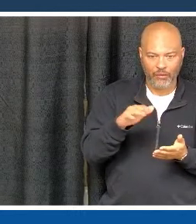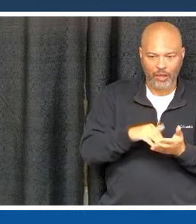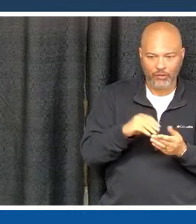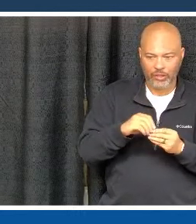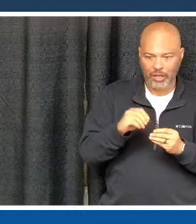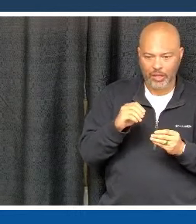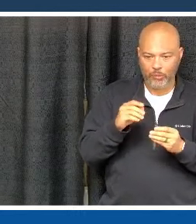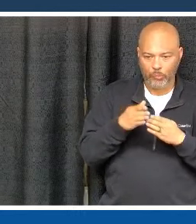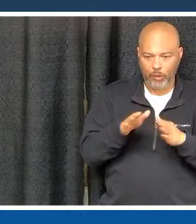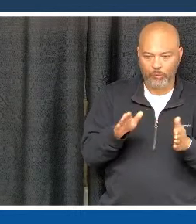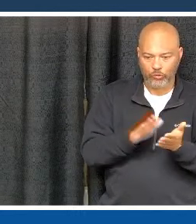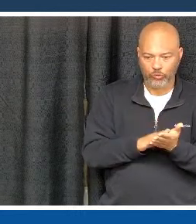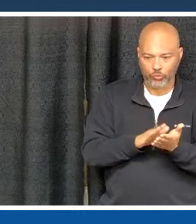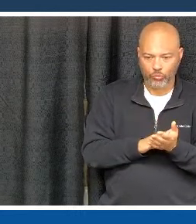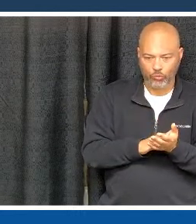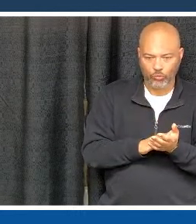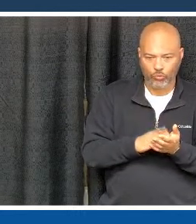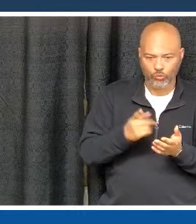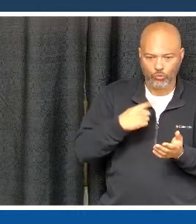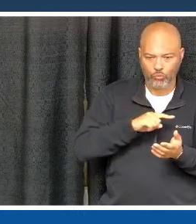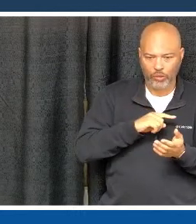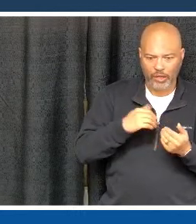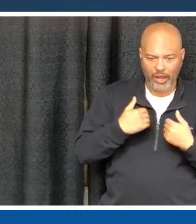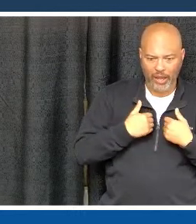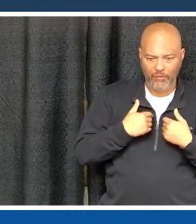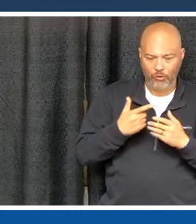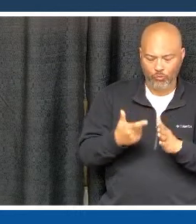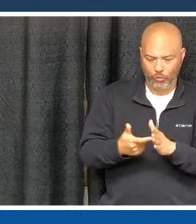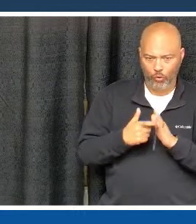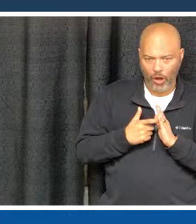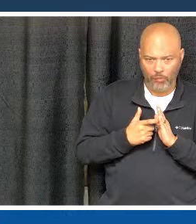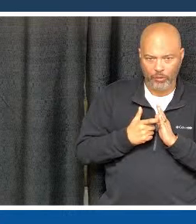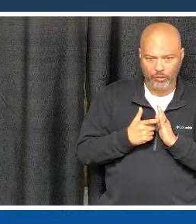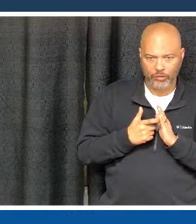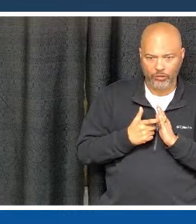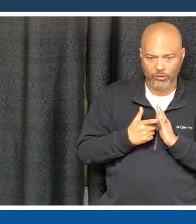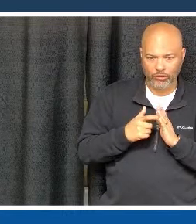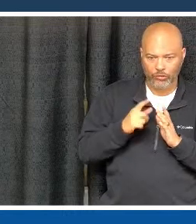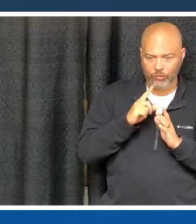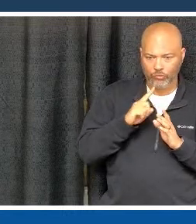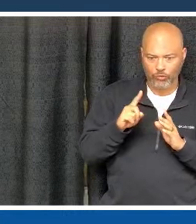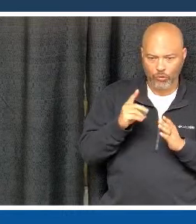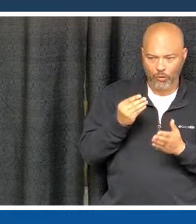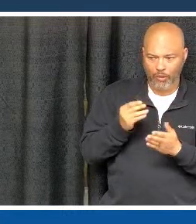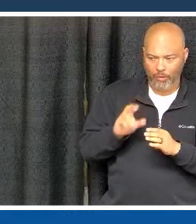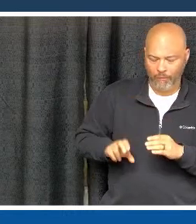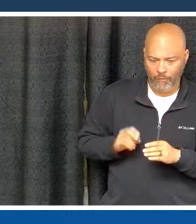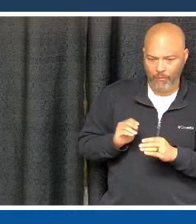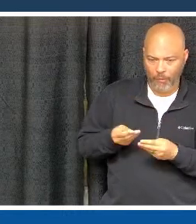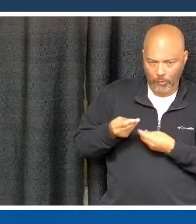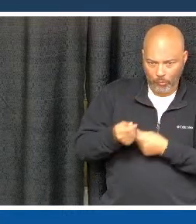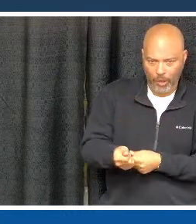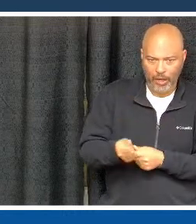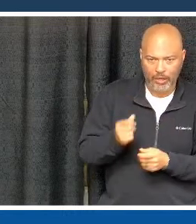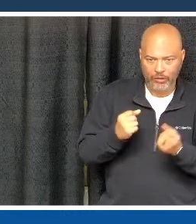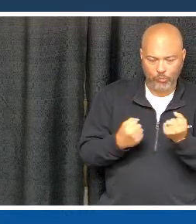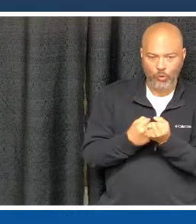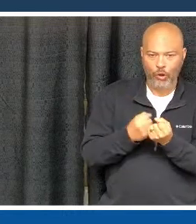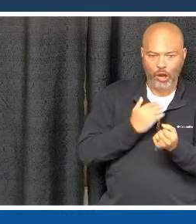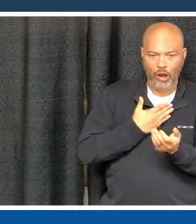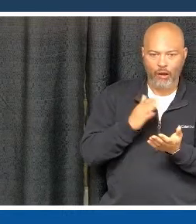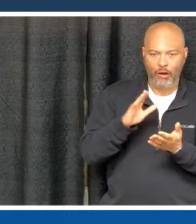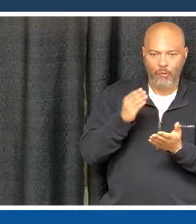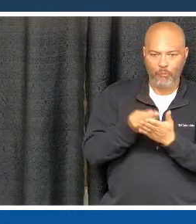public school. We have a constitutional requirement to fund our public schools, and I